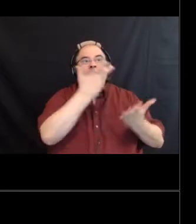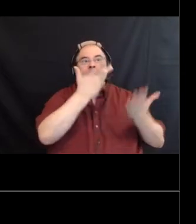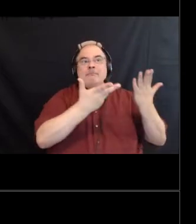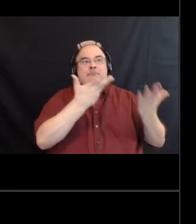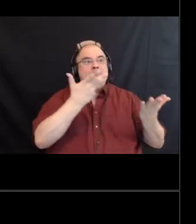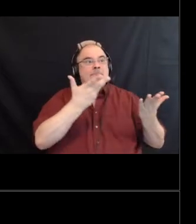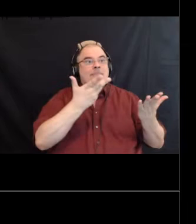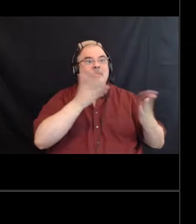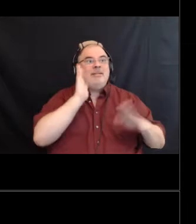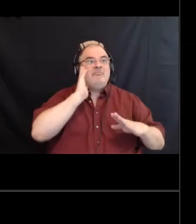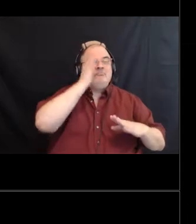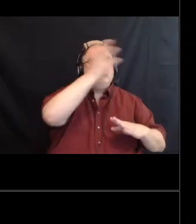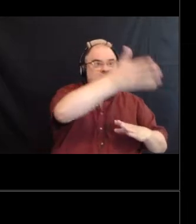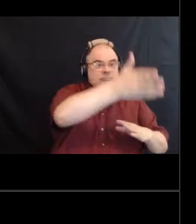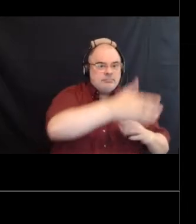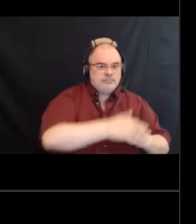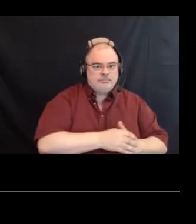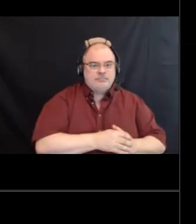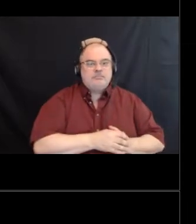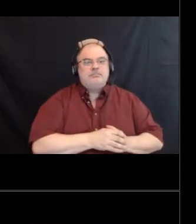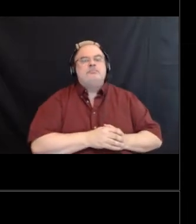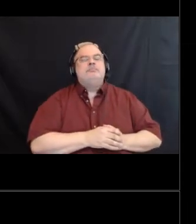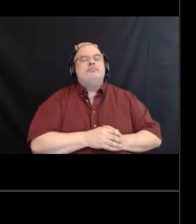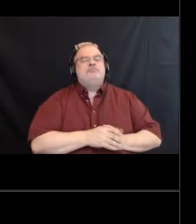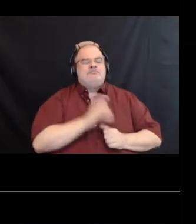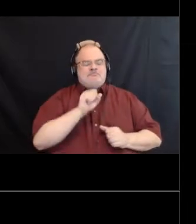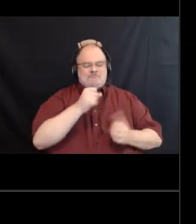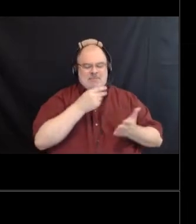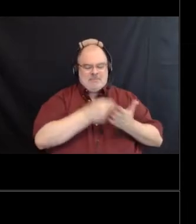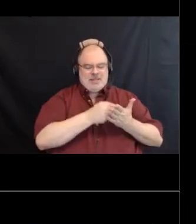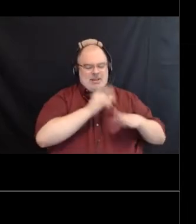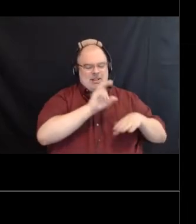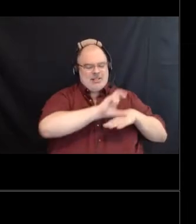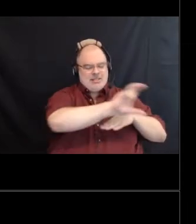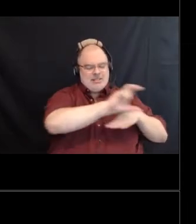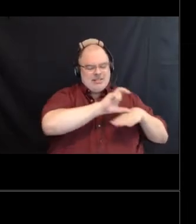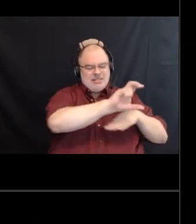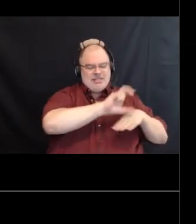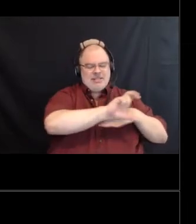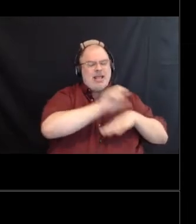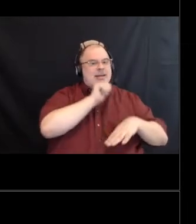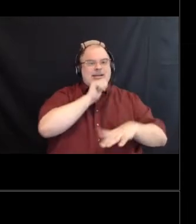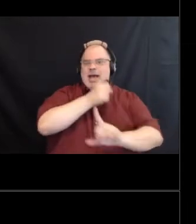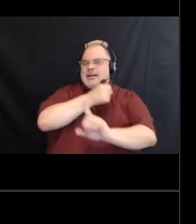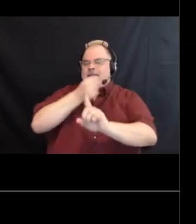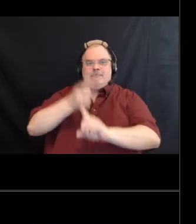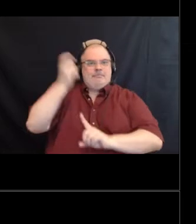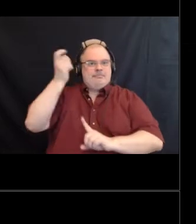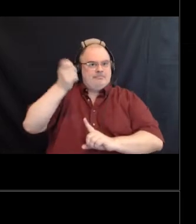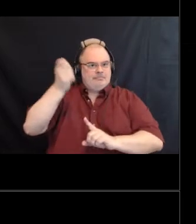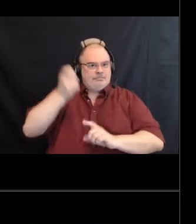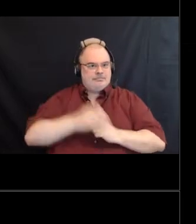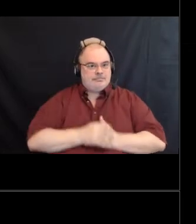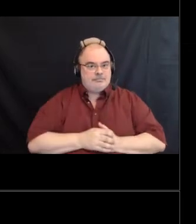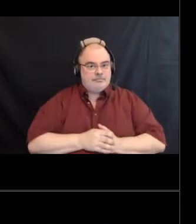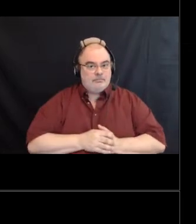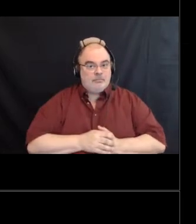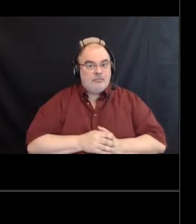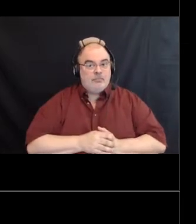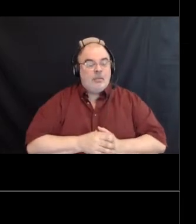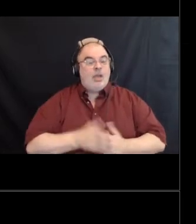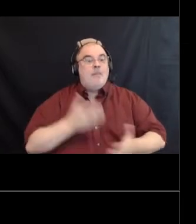transitional in the future. They can now put money aside and not impact those benefits. Maybe people are not relying on benefits and they're looking for